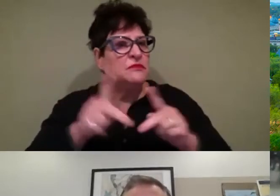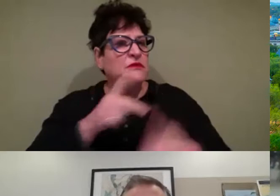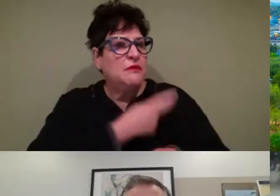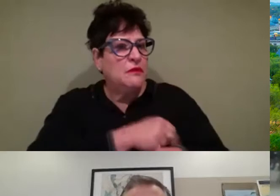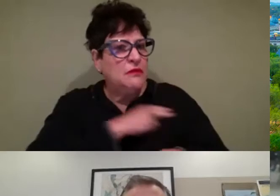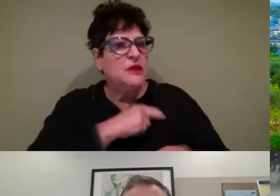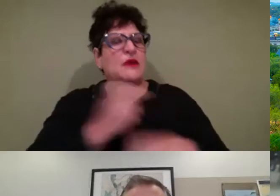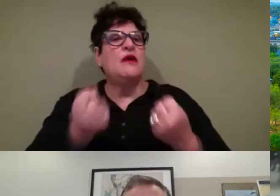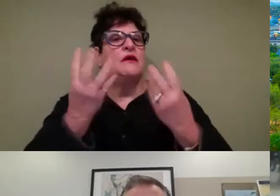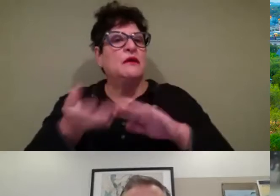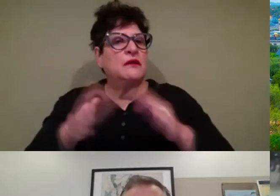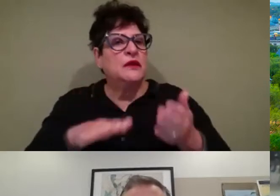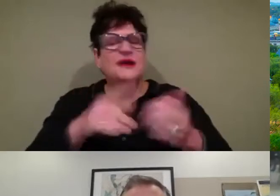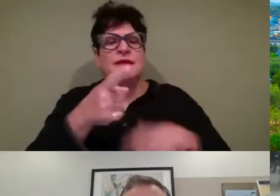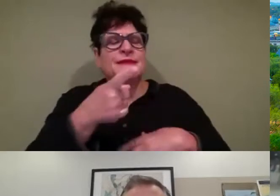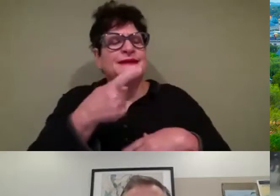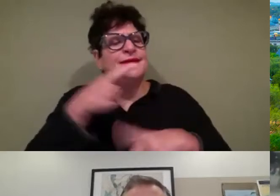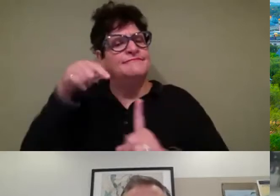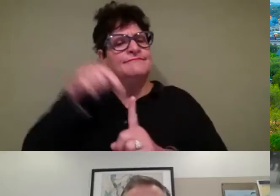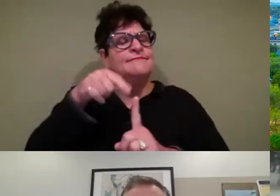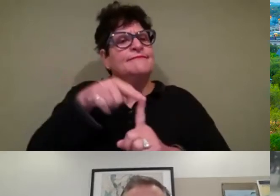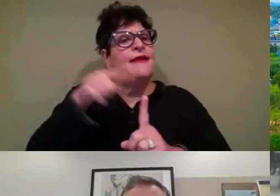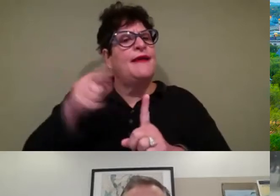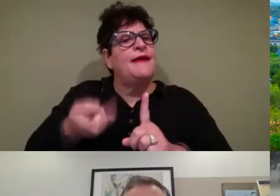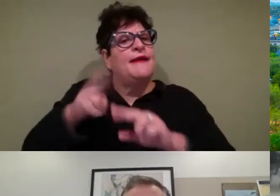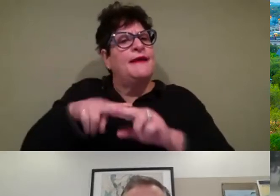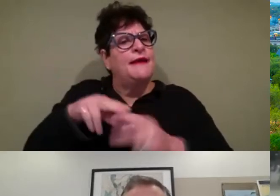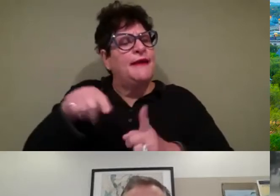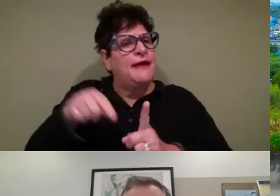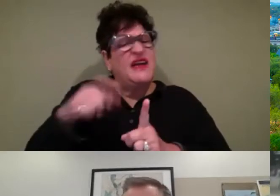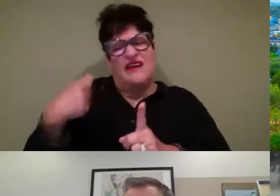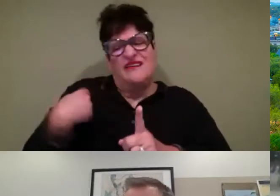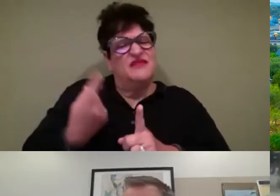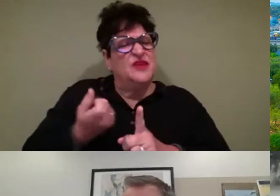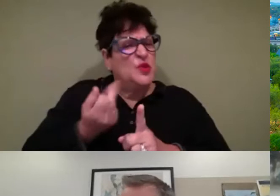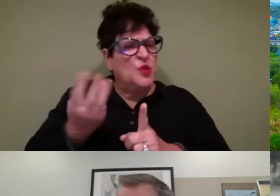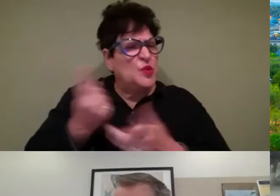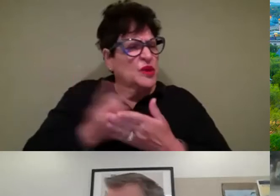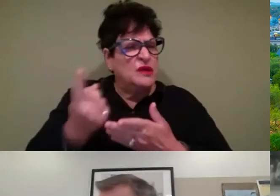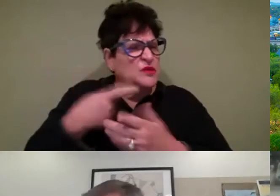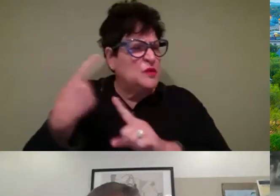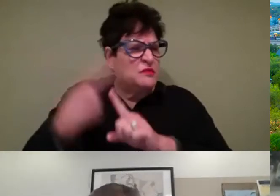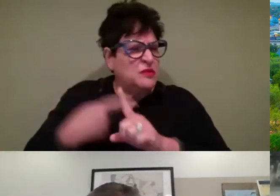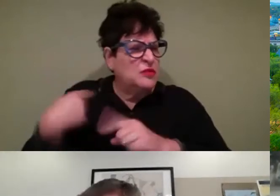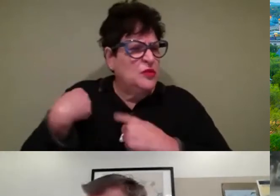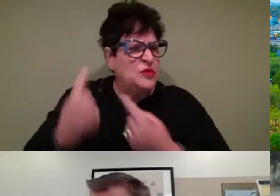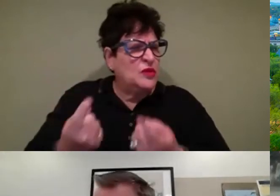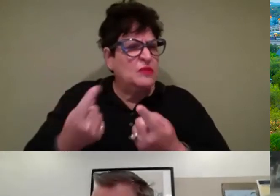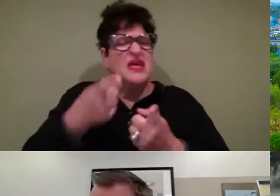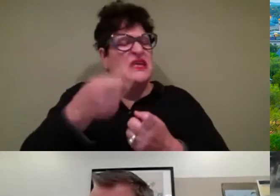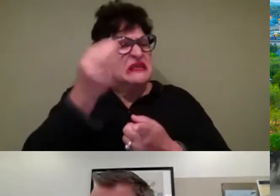recent increase, maybe week to week or over the past couple weeks or month, you know, what, can you